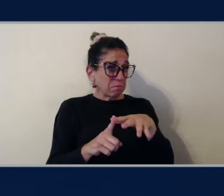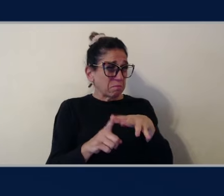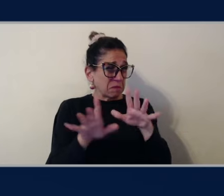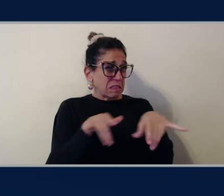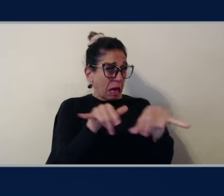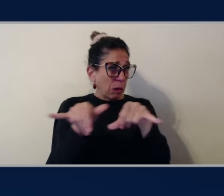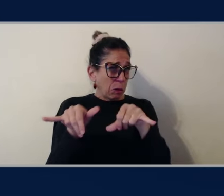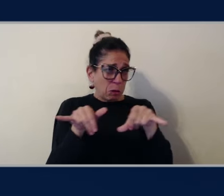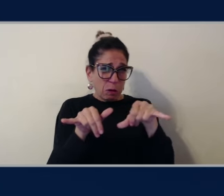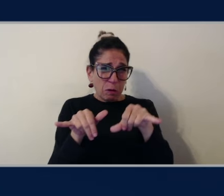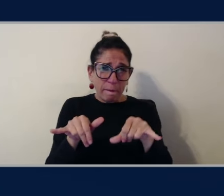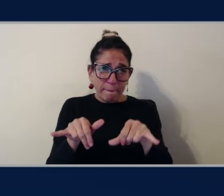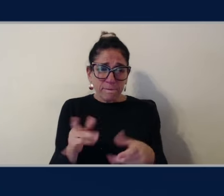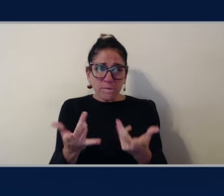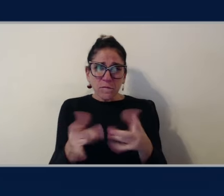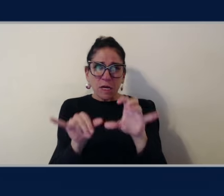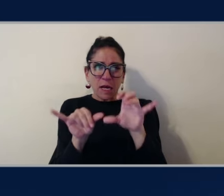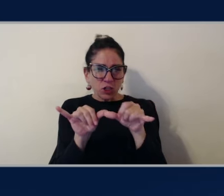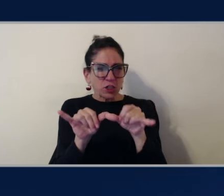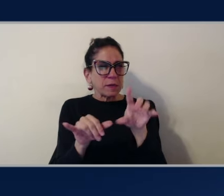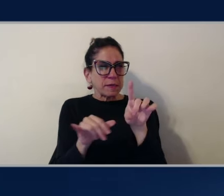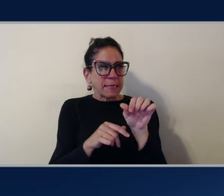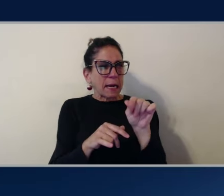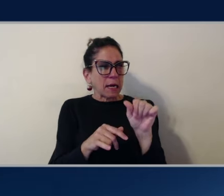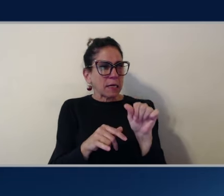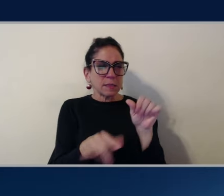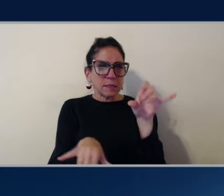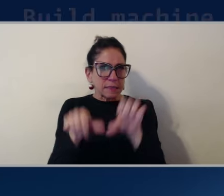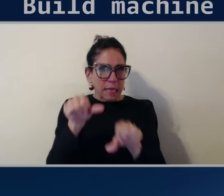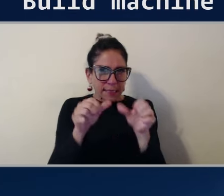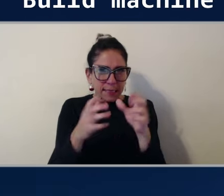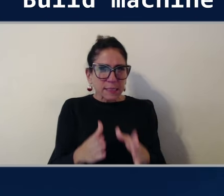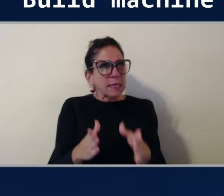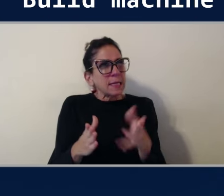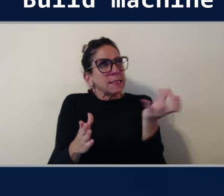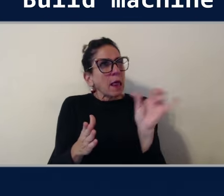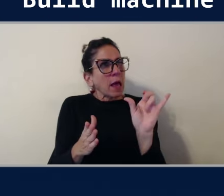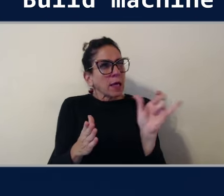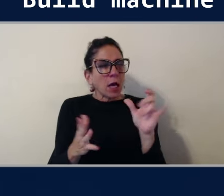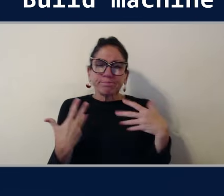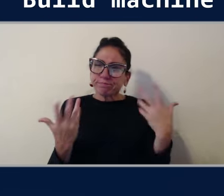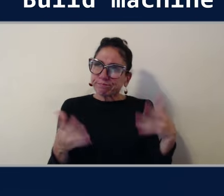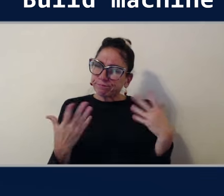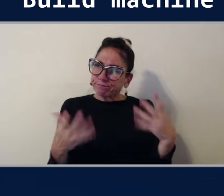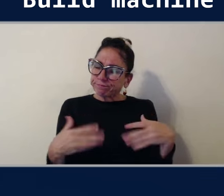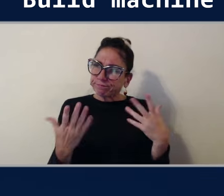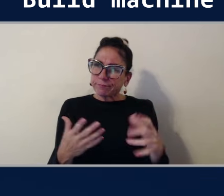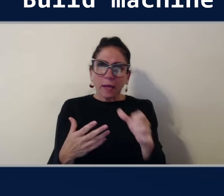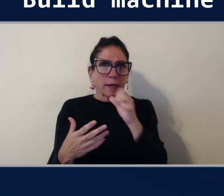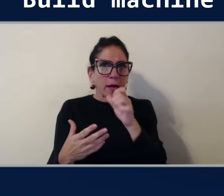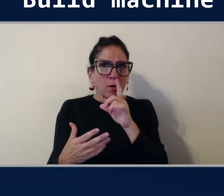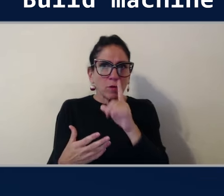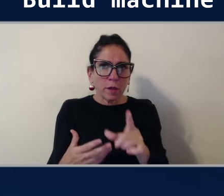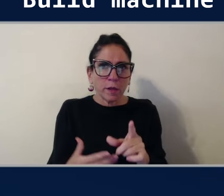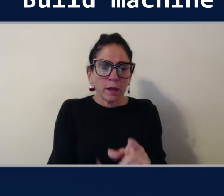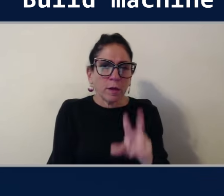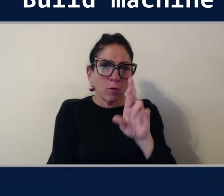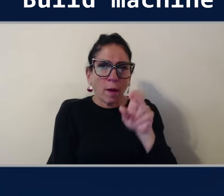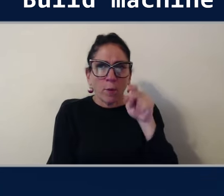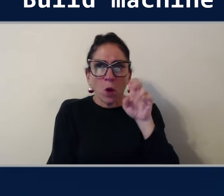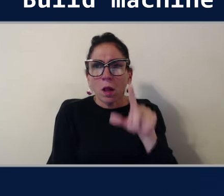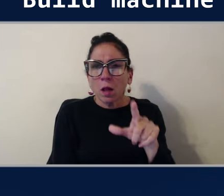of ML engineers, data scientists. This isn't a kind of like, it's not quite a REPL, right? It's not like